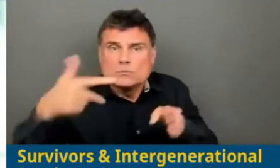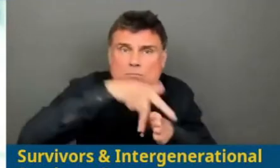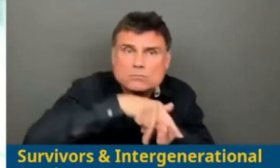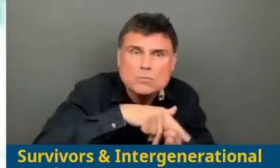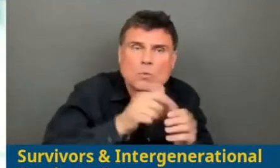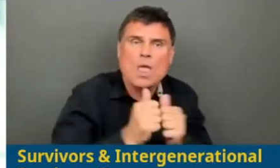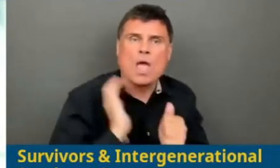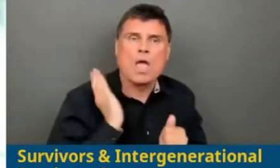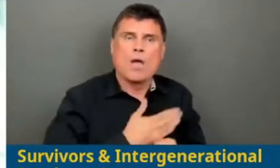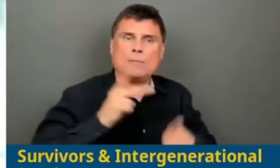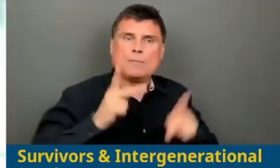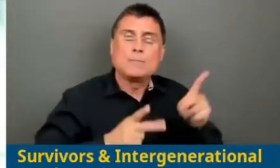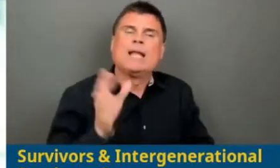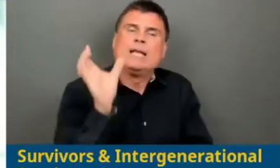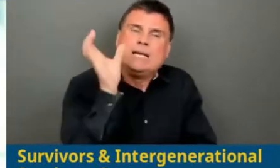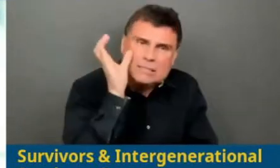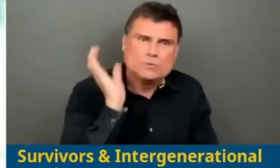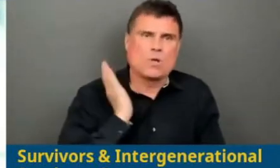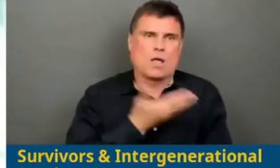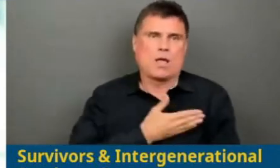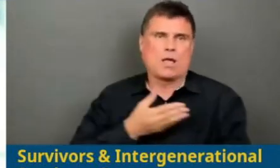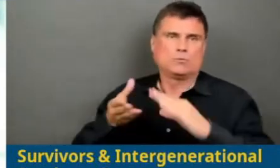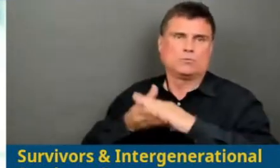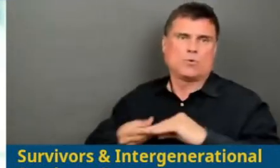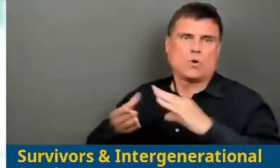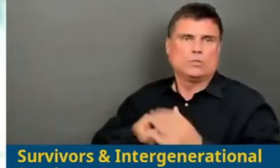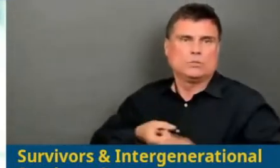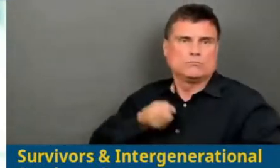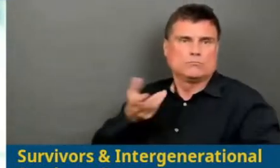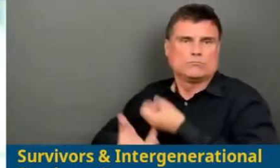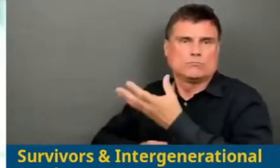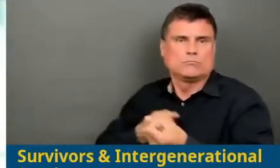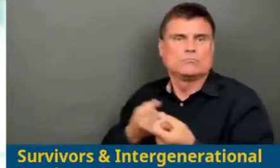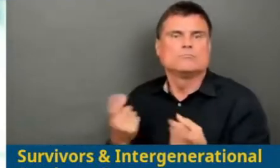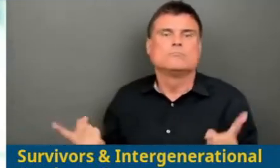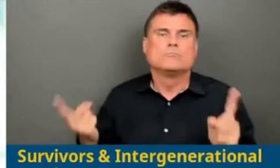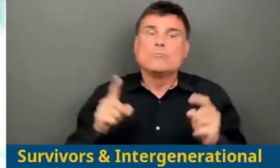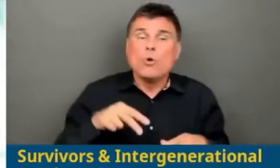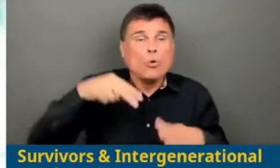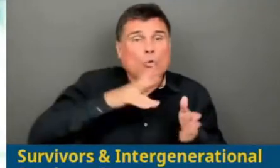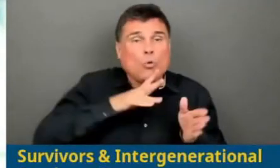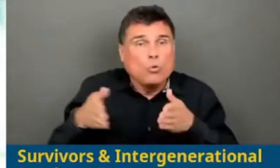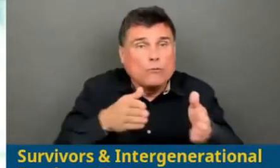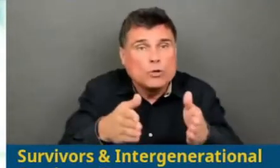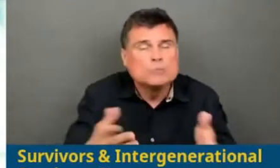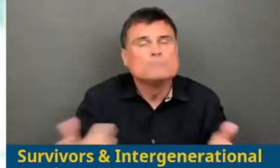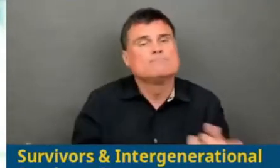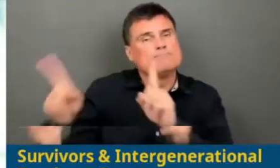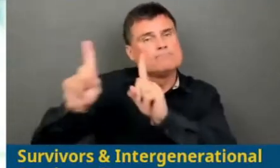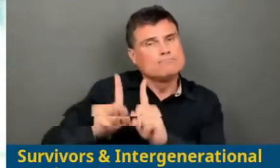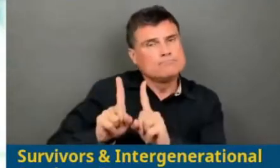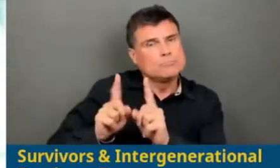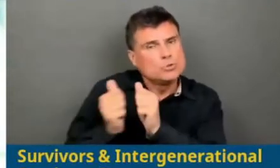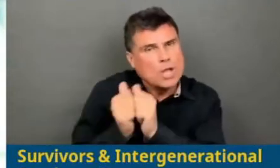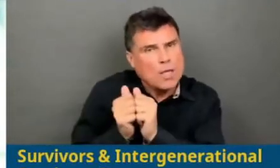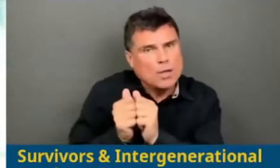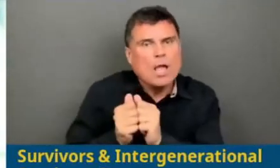listen. Stand by the water together, cleanse, pray,